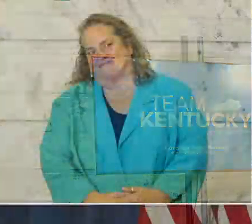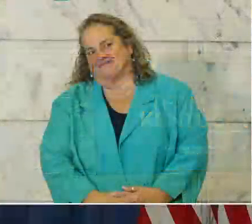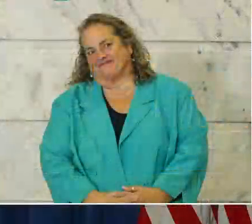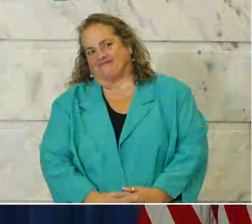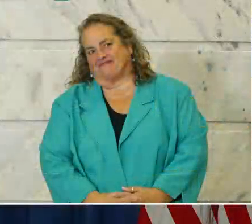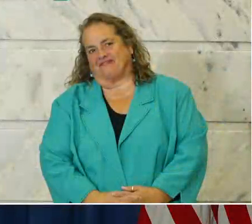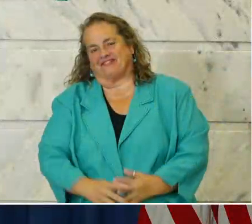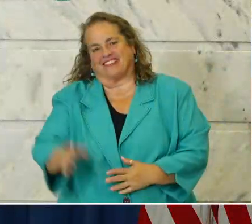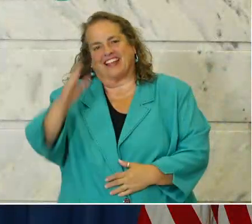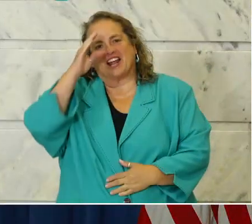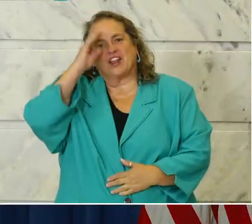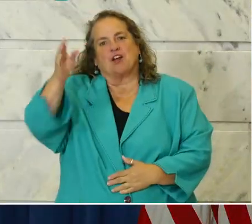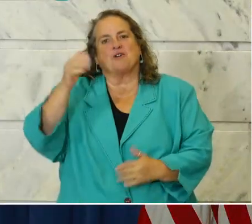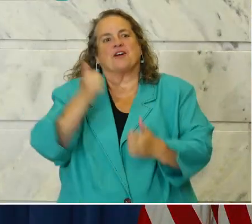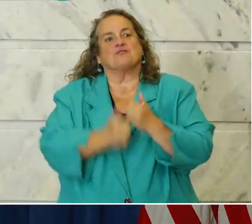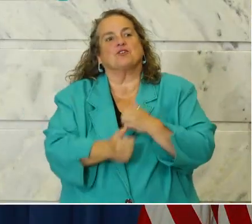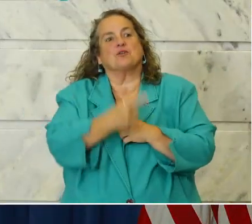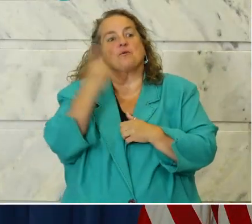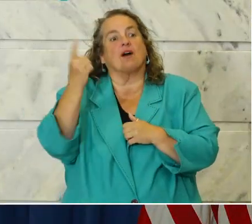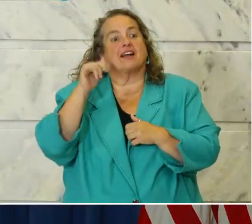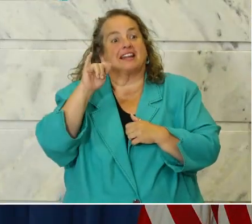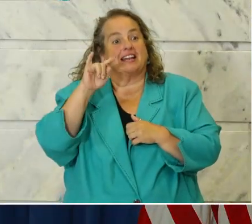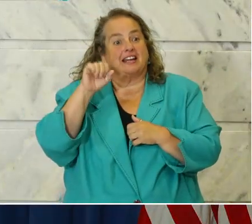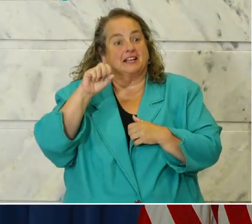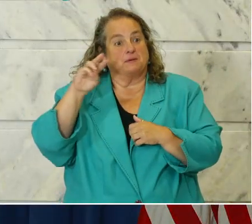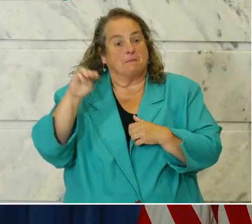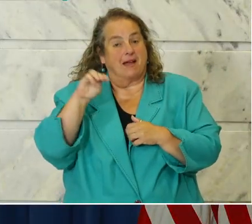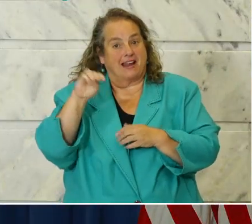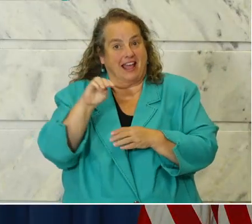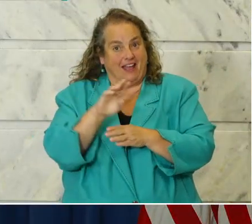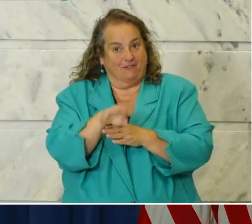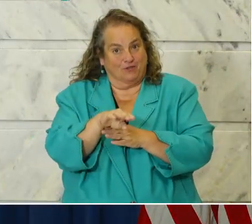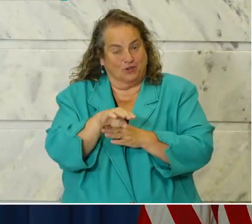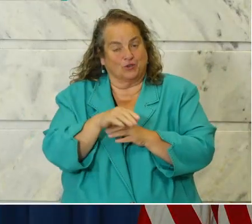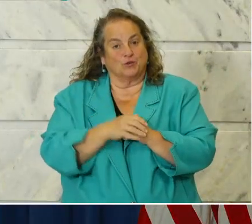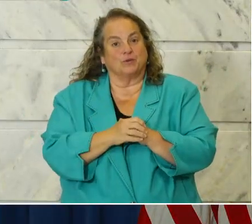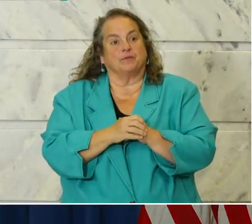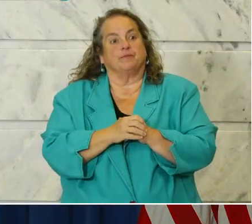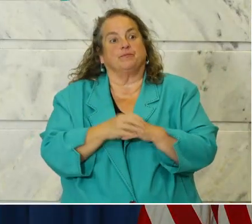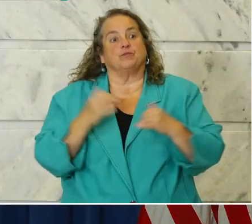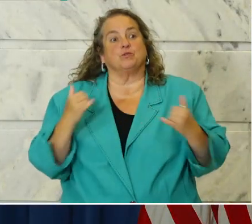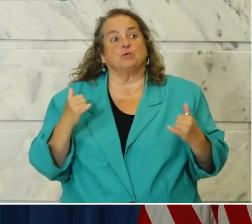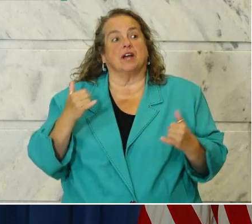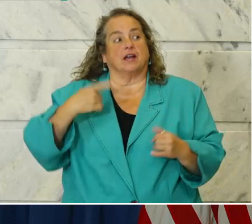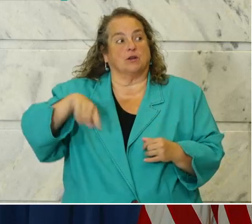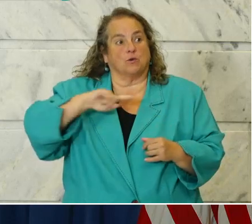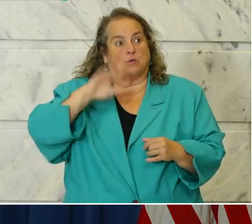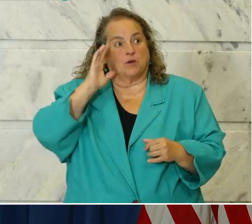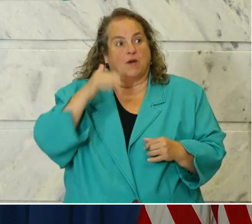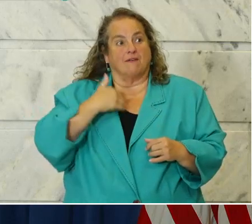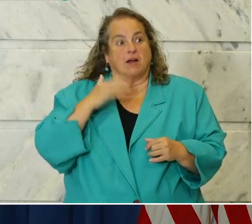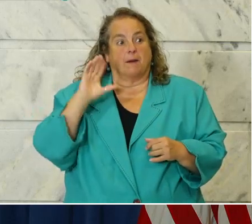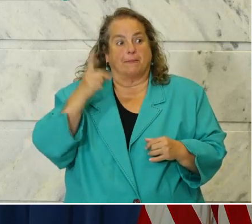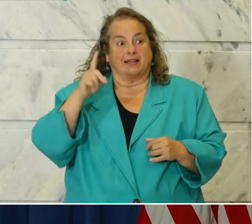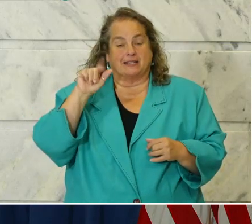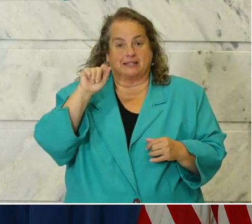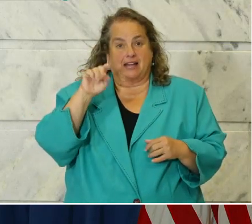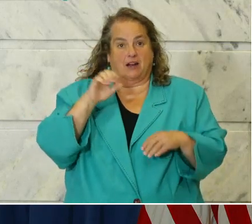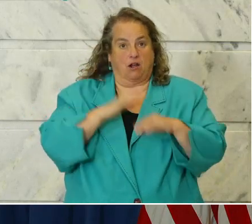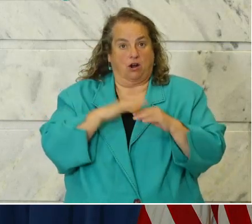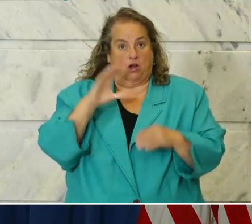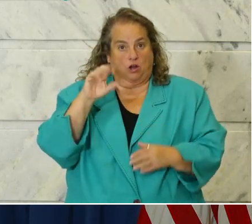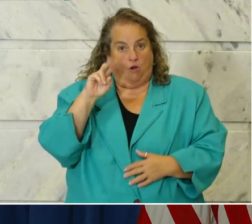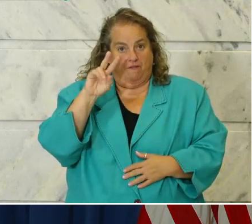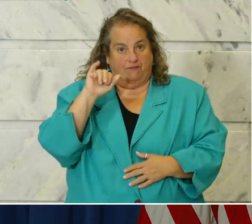Hello, everybody. It is Monday afternoon. Today we're going to have our update on COVID. We're